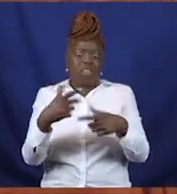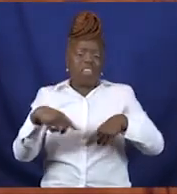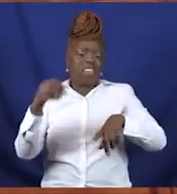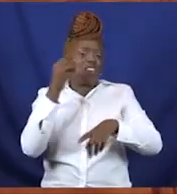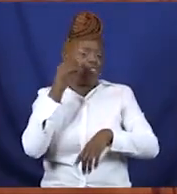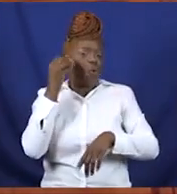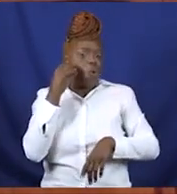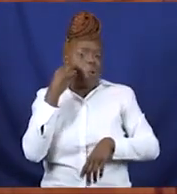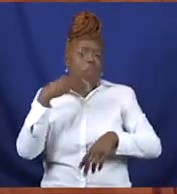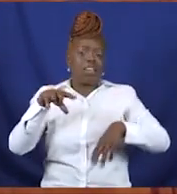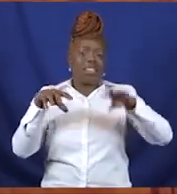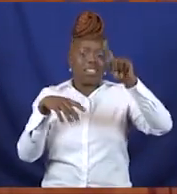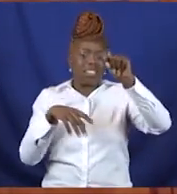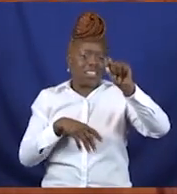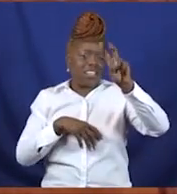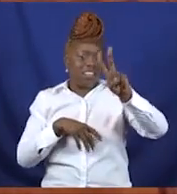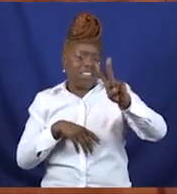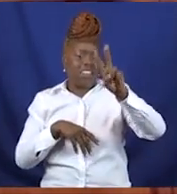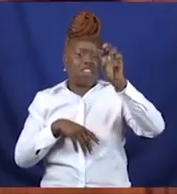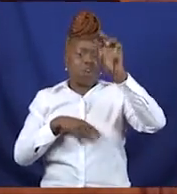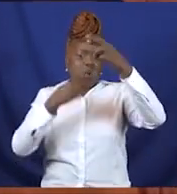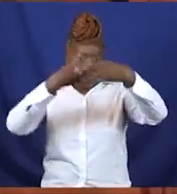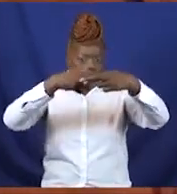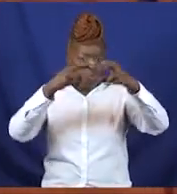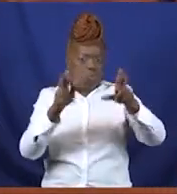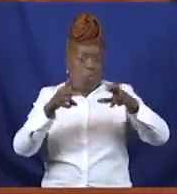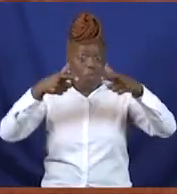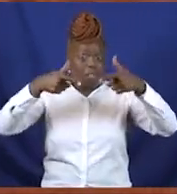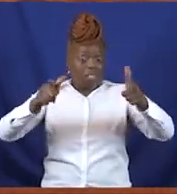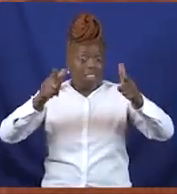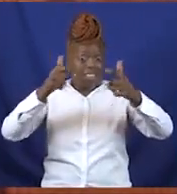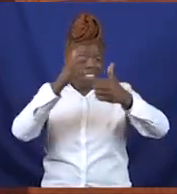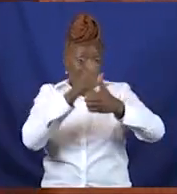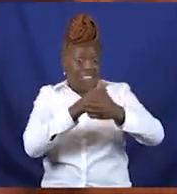room, in your media room. Let